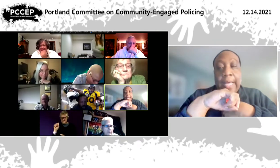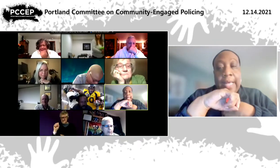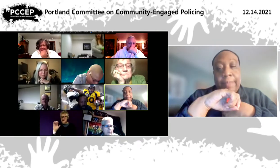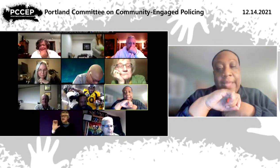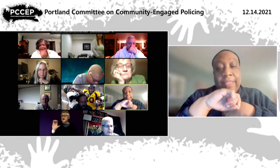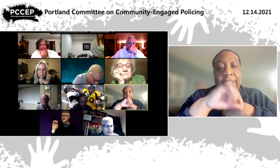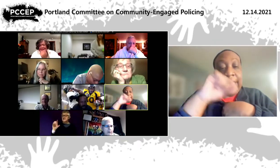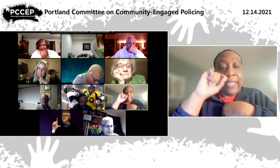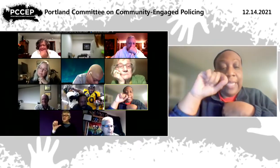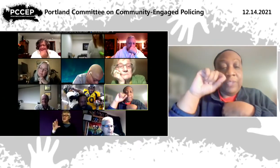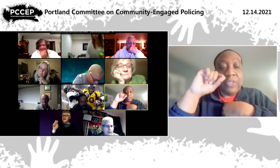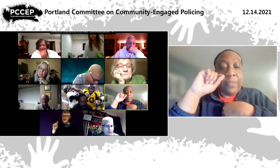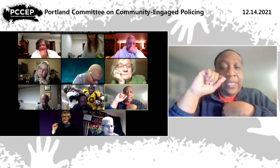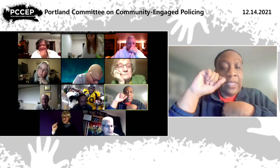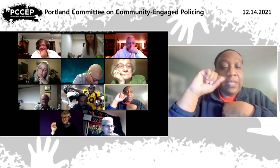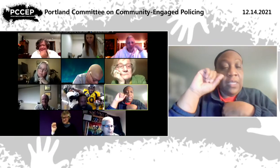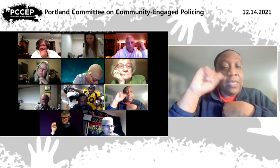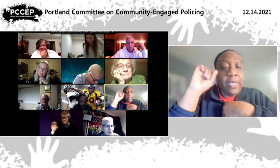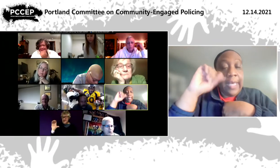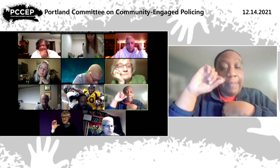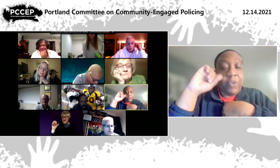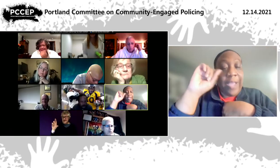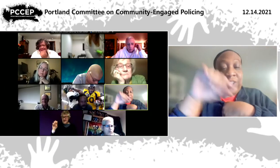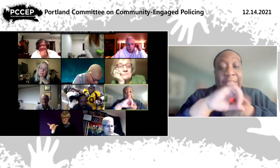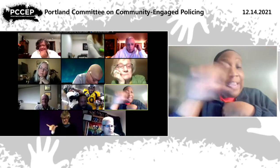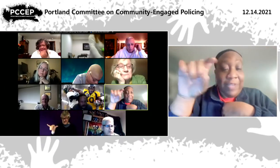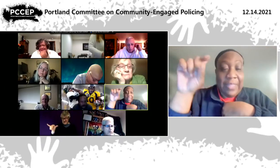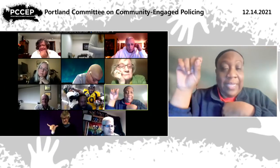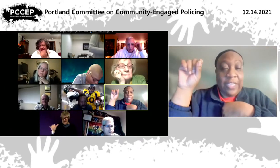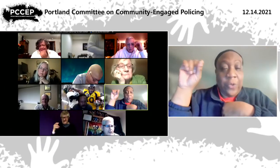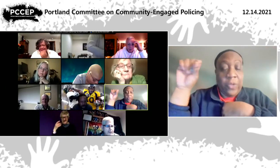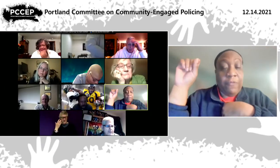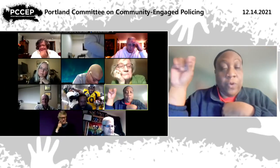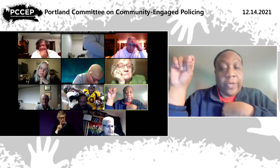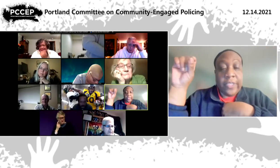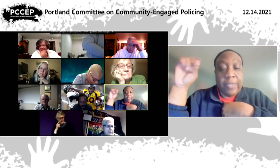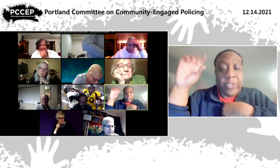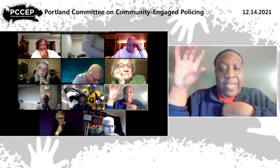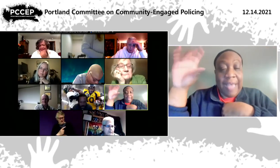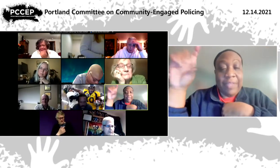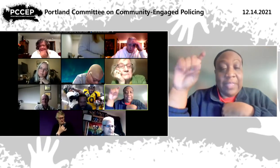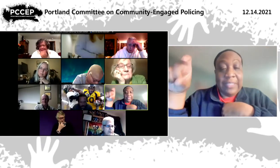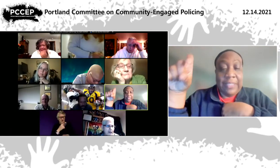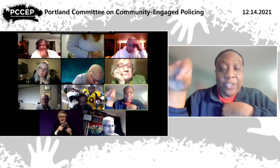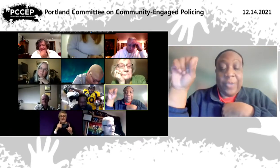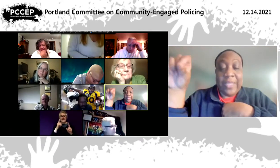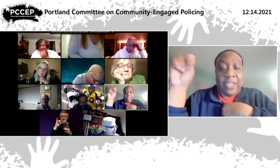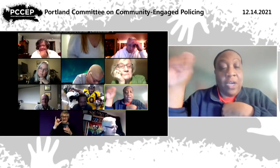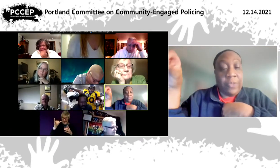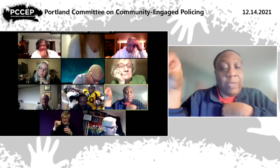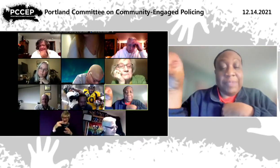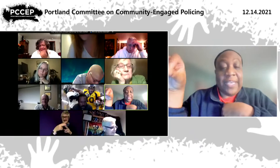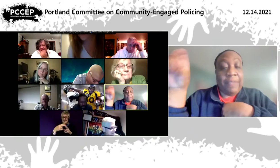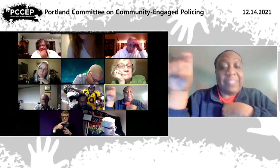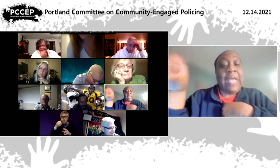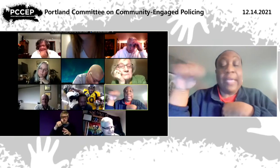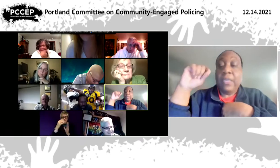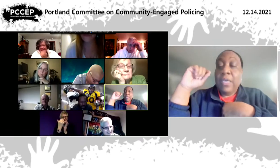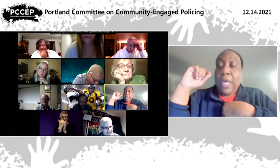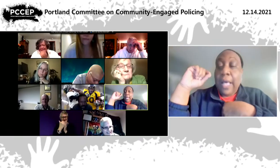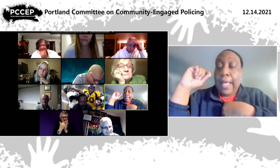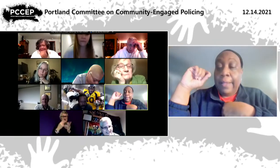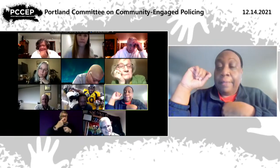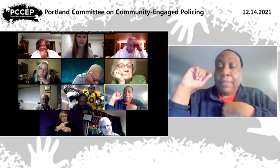wrong. And I think that name should be correct on everything going forward, and we should have it listed correctly on the website if it's